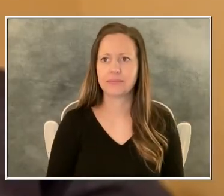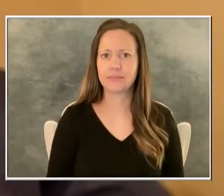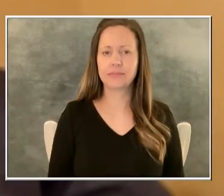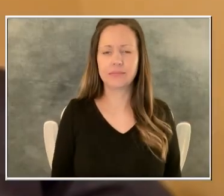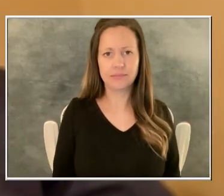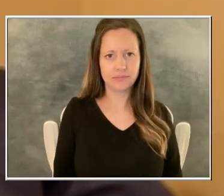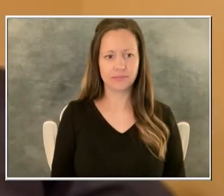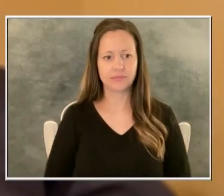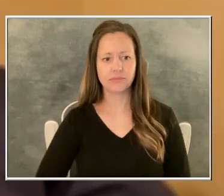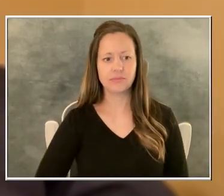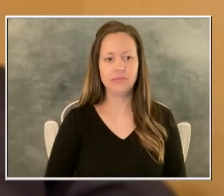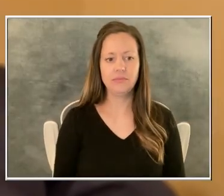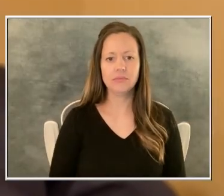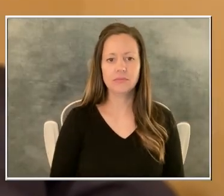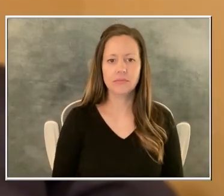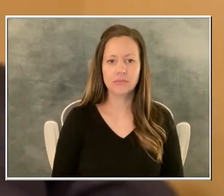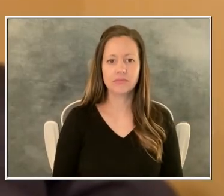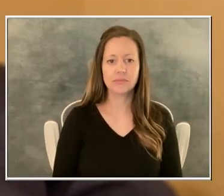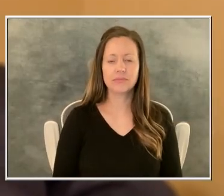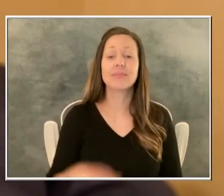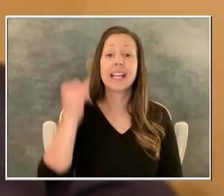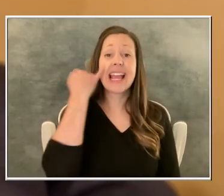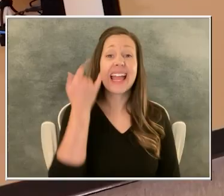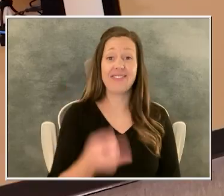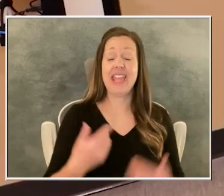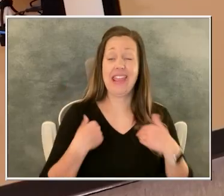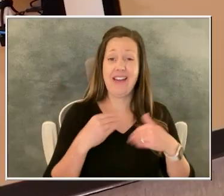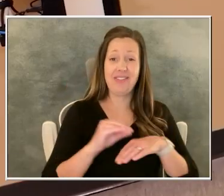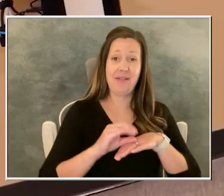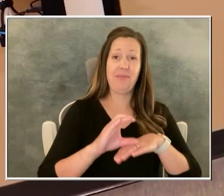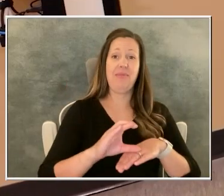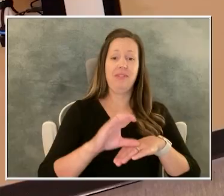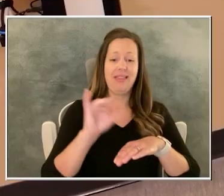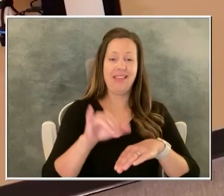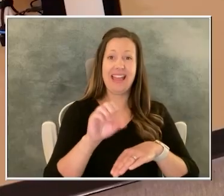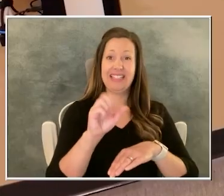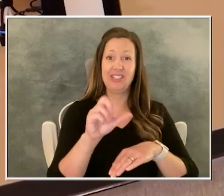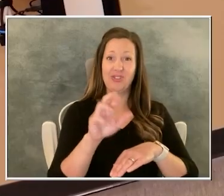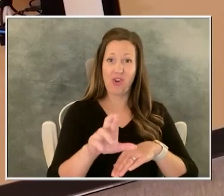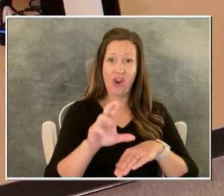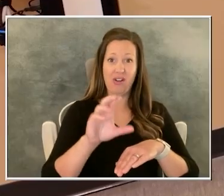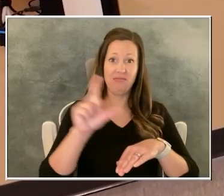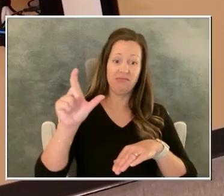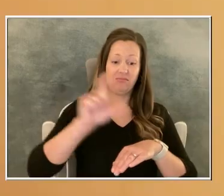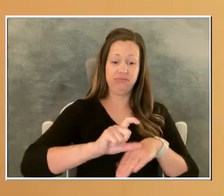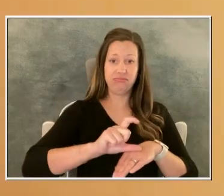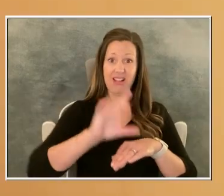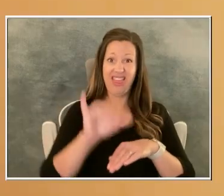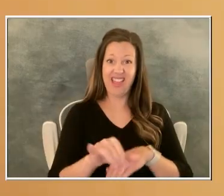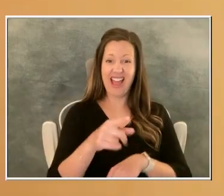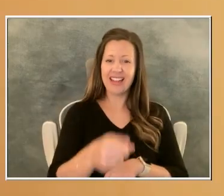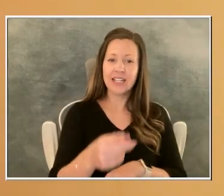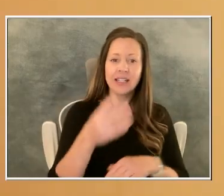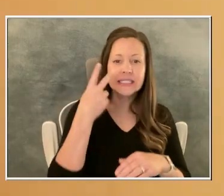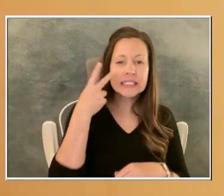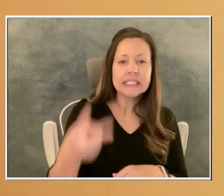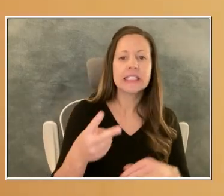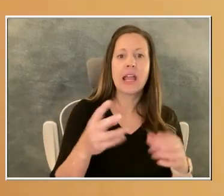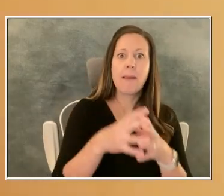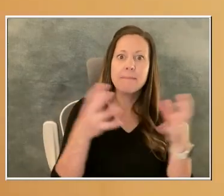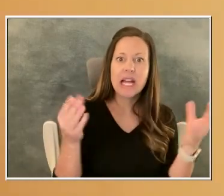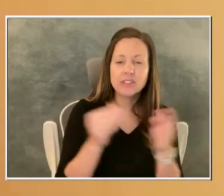tendons look like when they have chronic tendinopathy, and in this case is the Achilles tendon, is that the tendon itself would be much thicker than